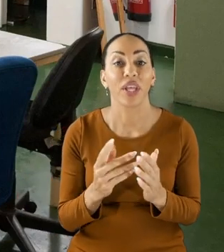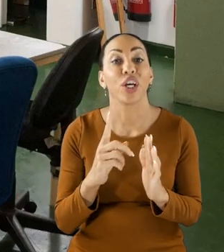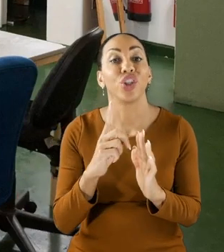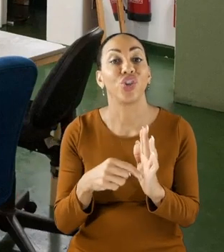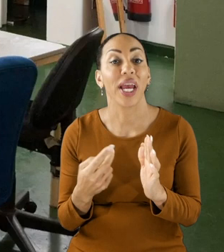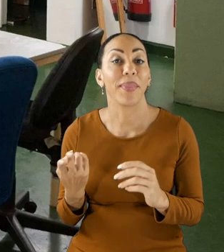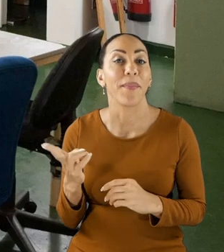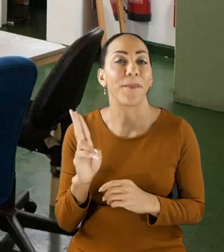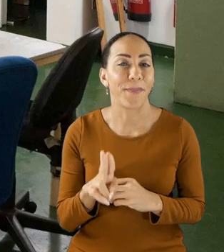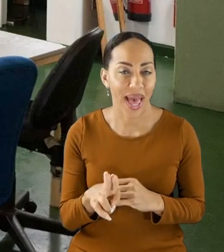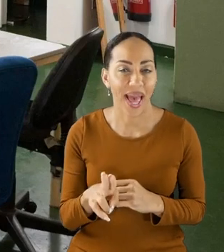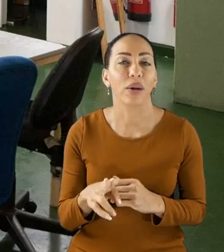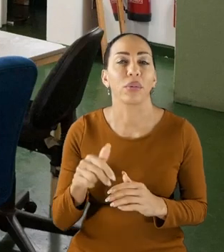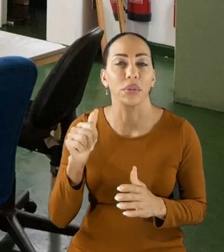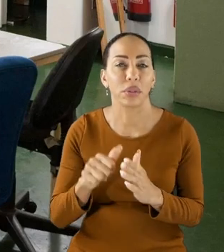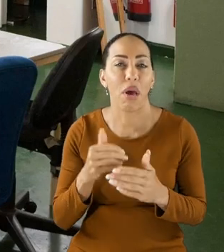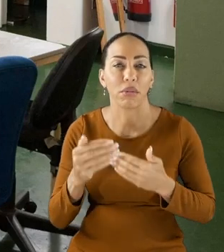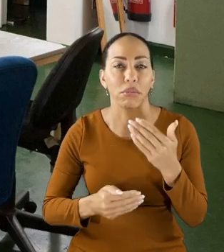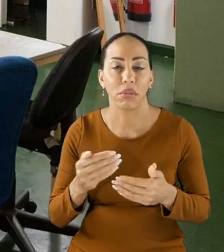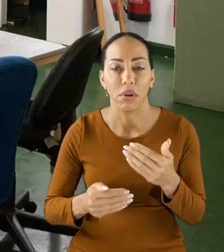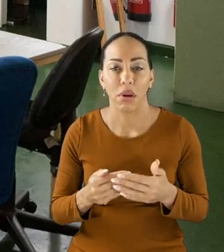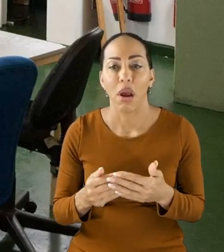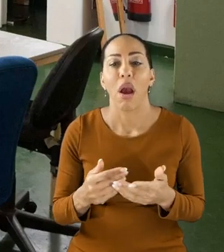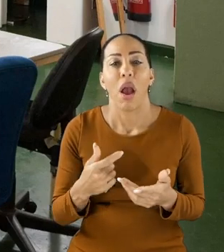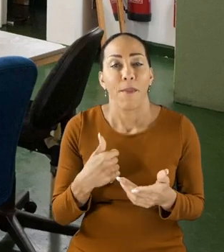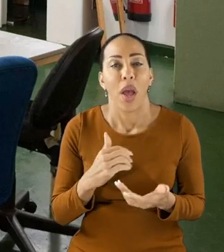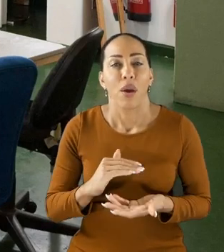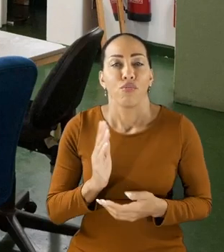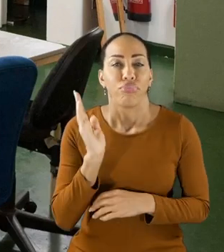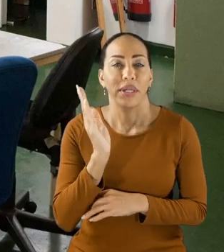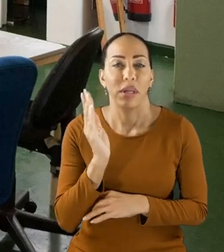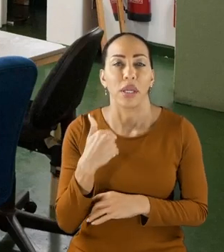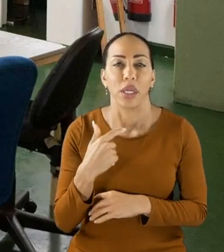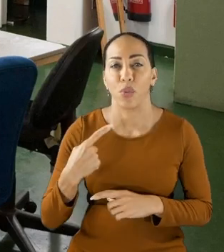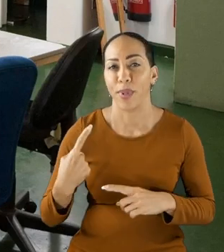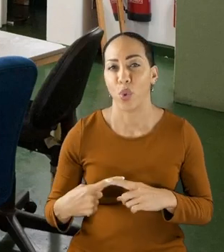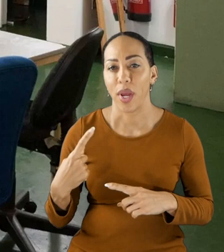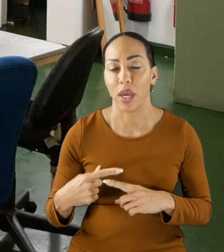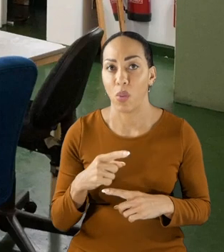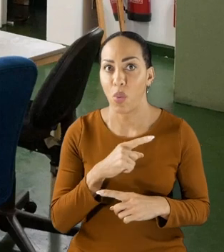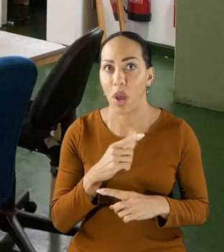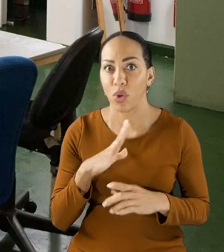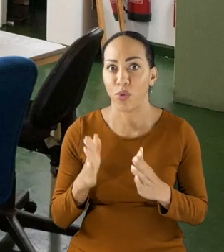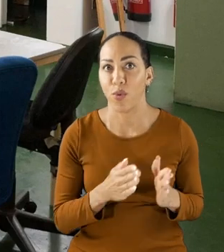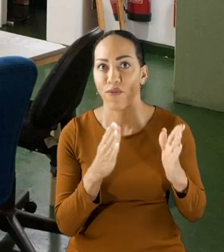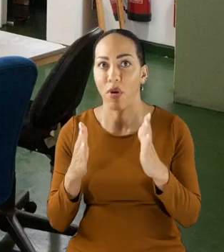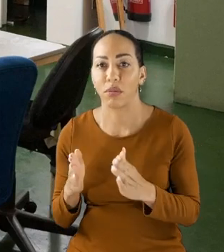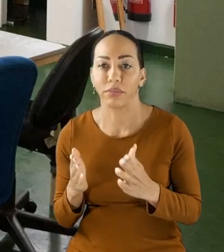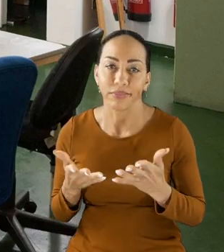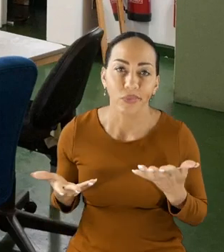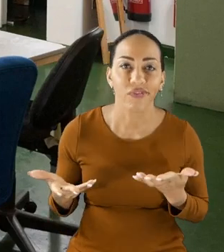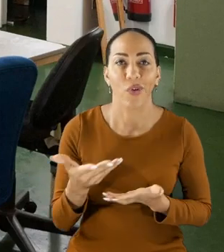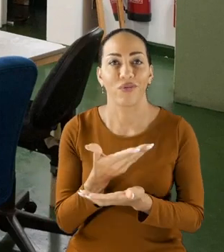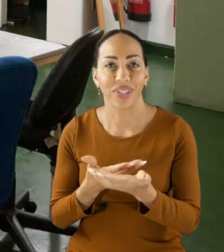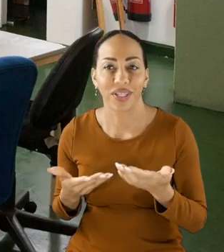So anyway, we're about to, as soon as Jamie's back, we'll get going. I'll try and make my presentation as quick as I can, but because I'd like to